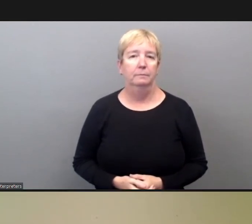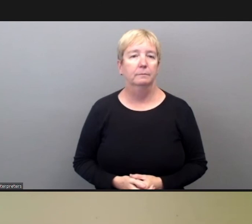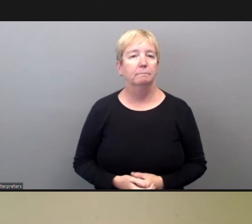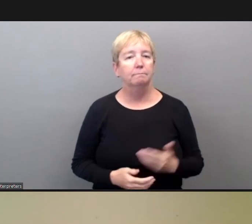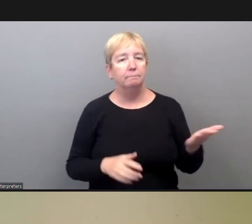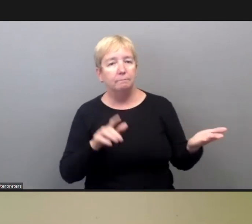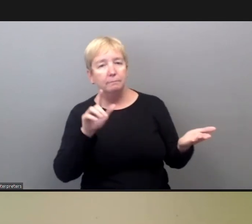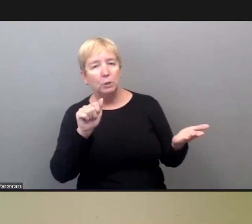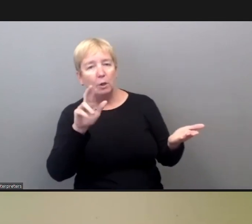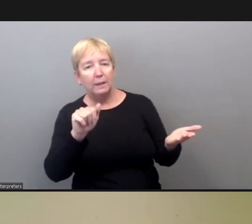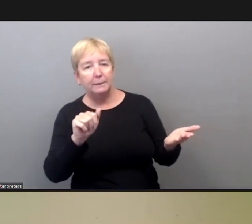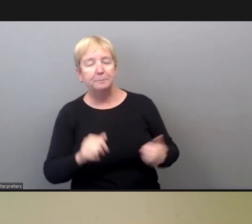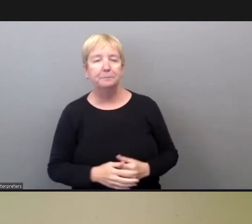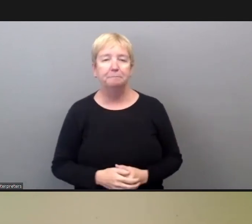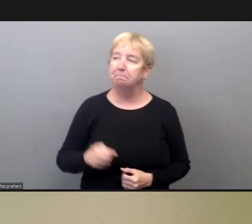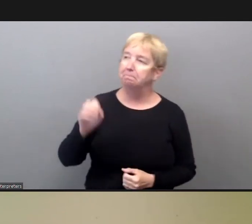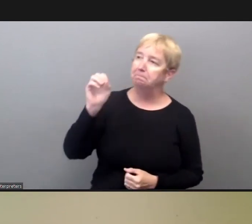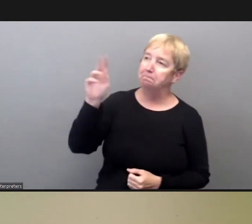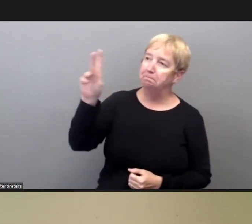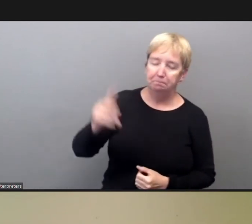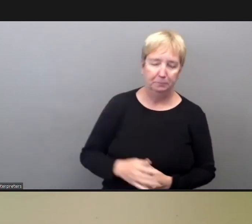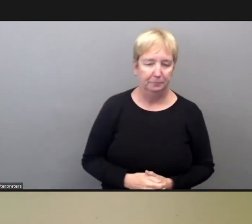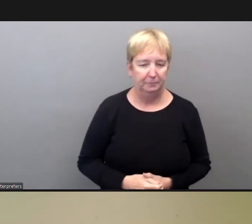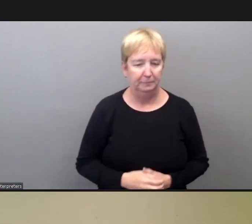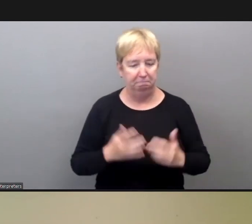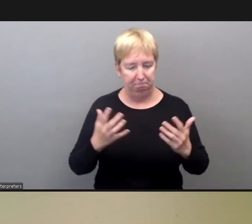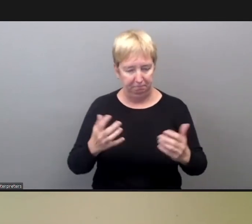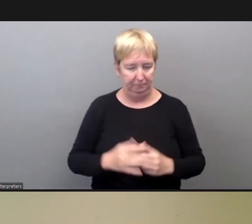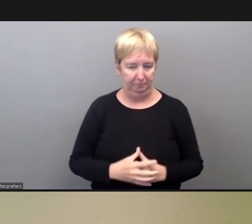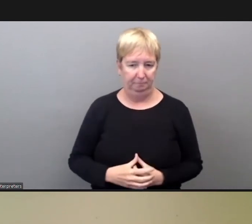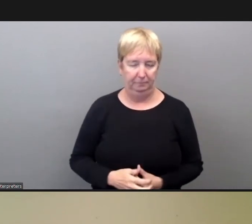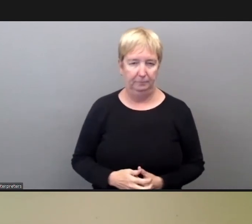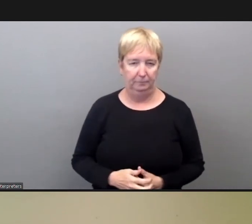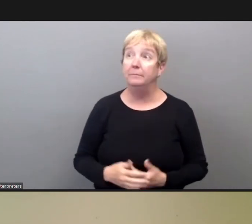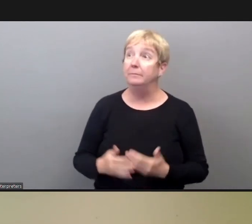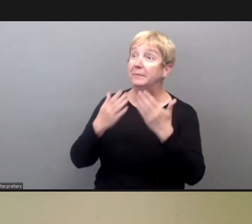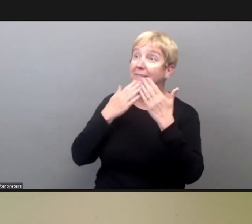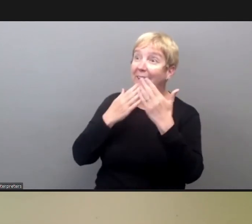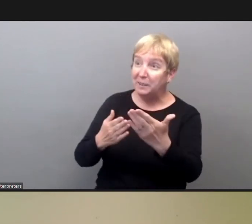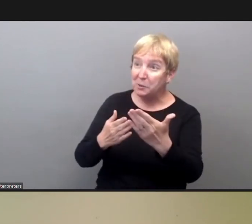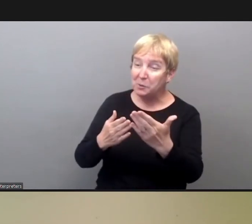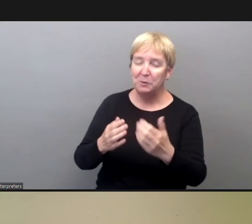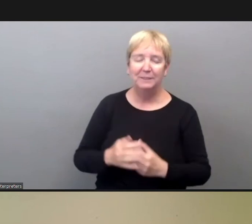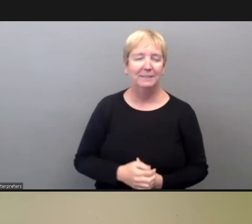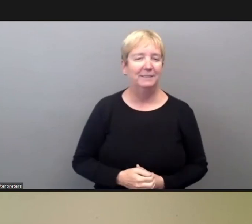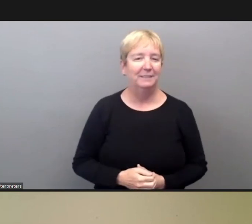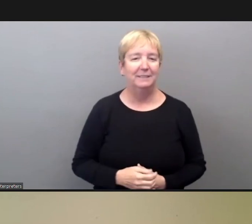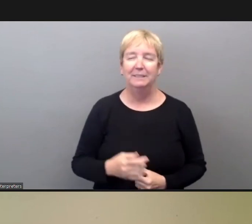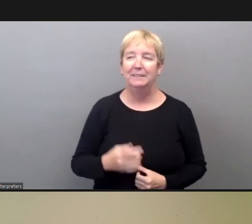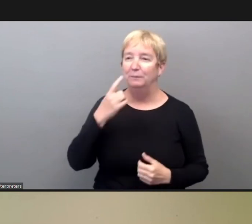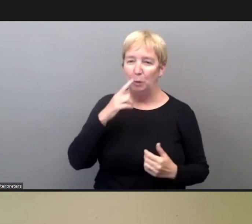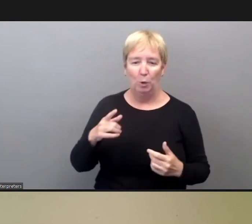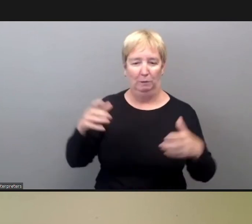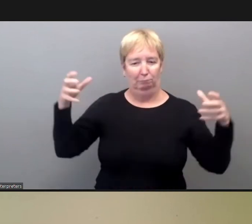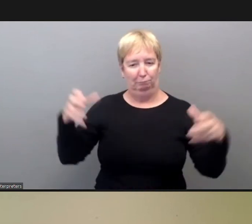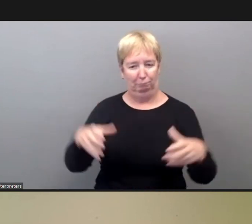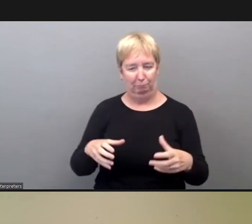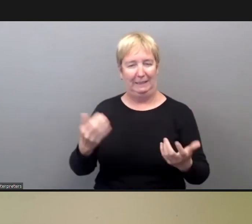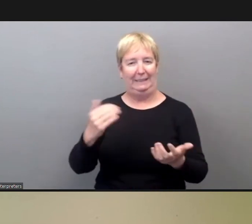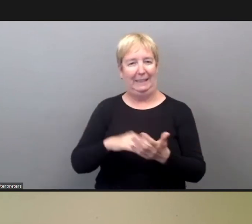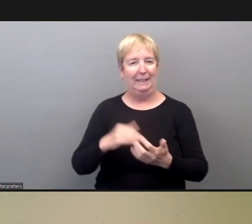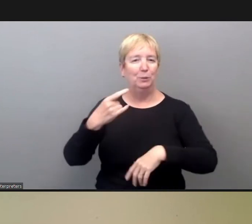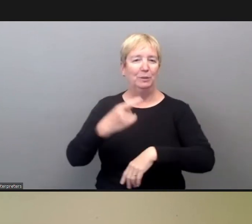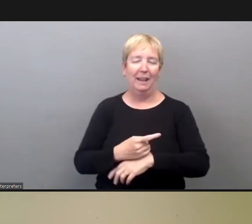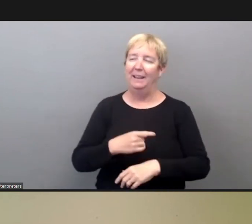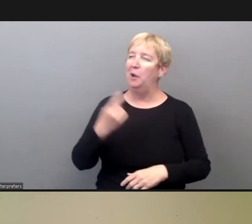Laura. Hey, hi. So thanks so much for having us again today. It's also always